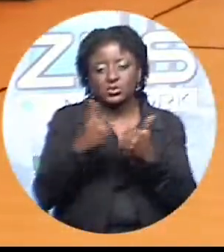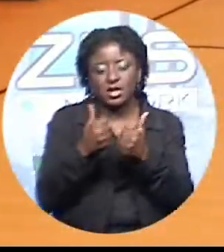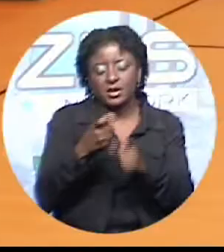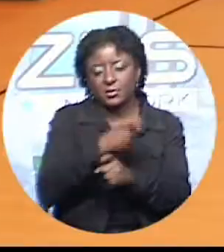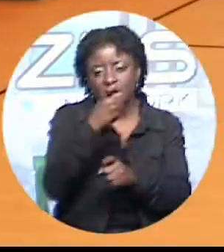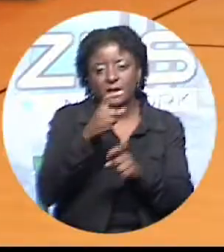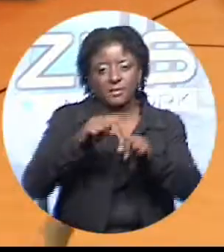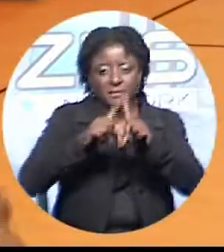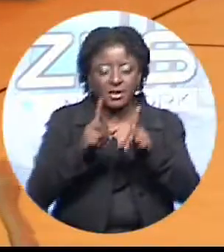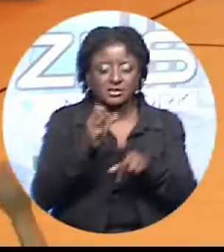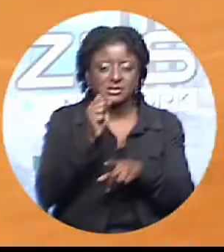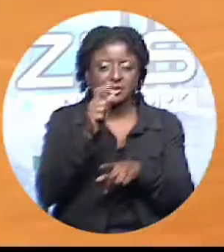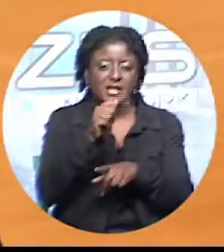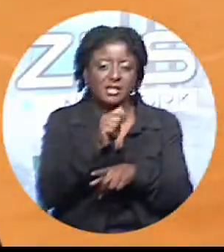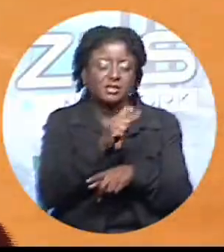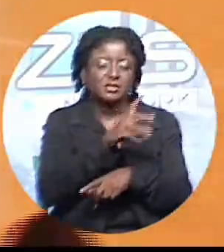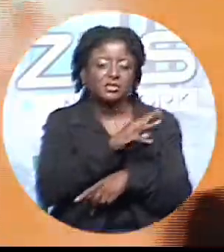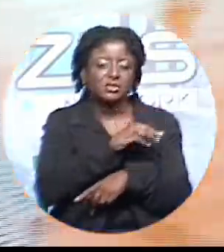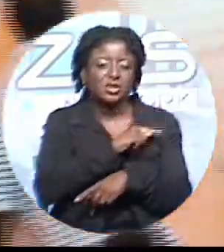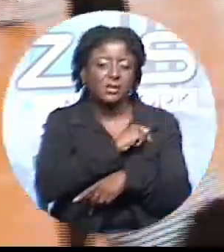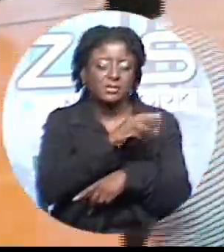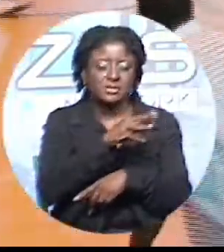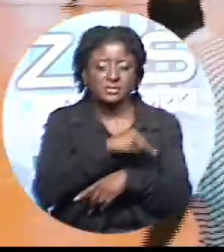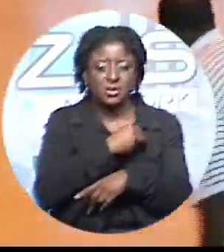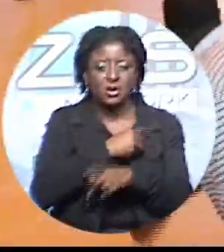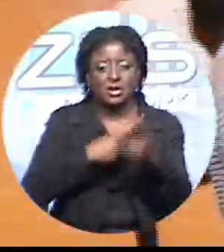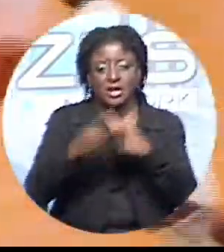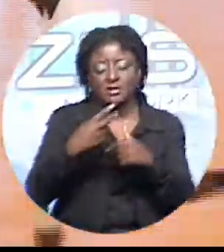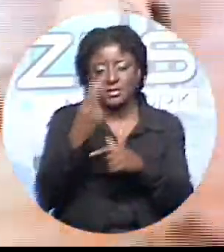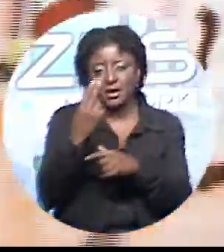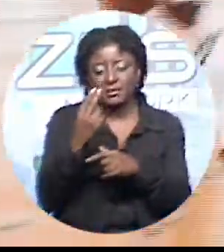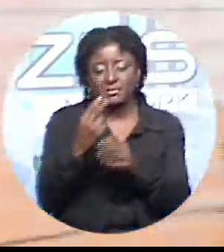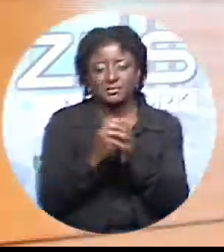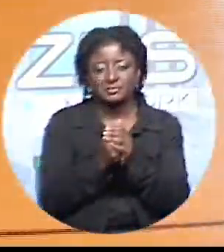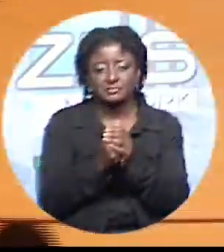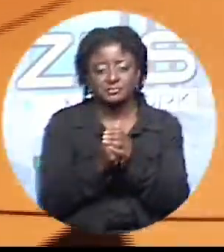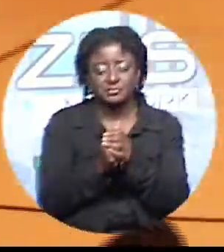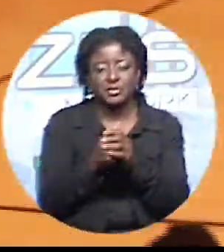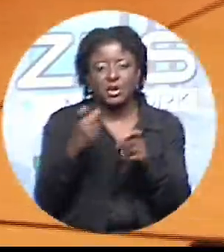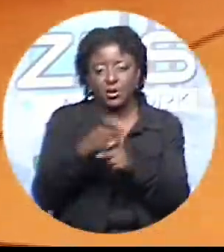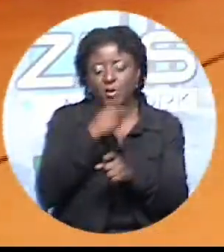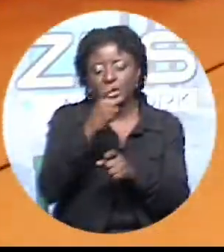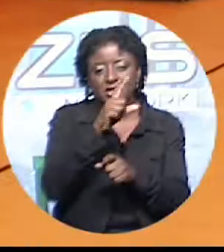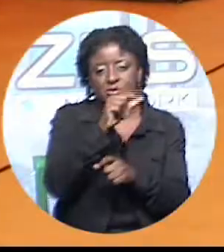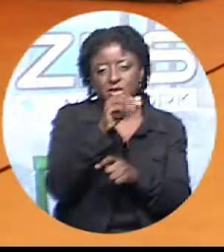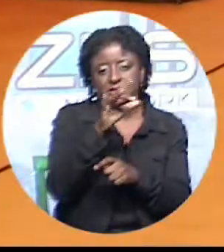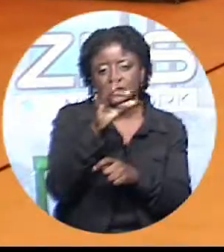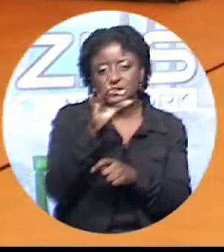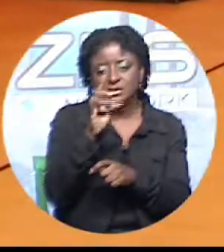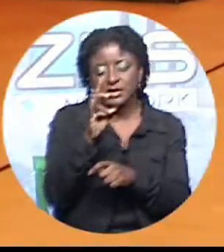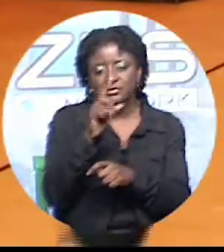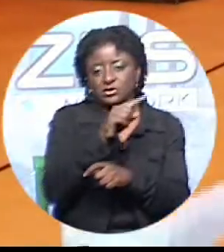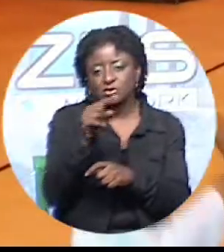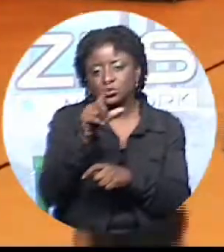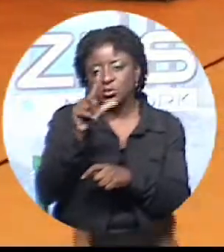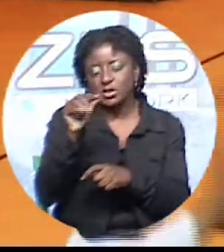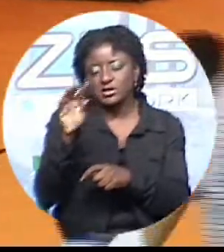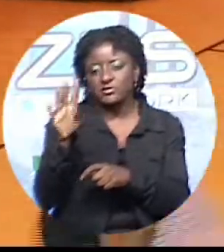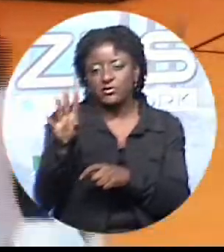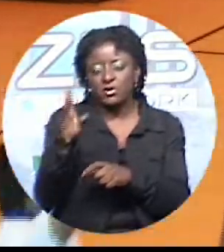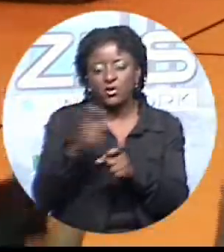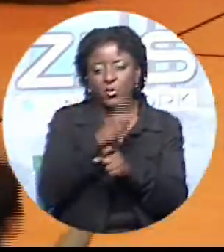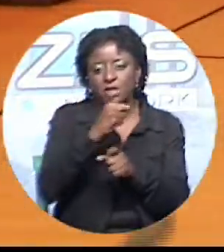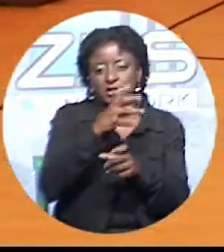up big down the stretch, and the Sparks kept their title hopes alive, winning 27-24 to force a